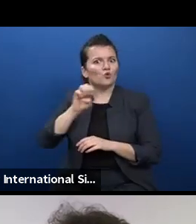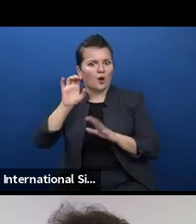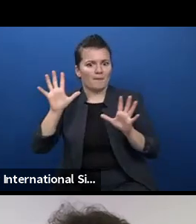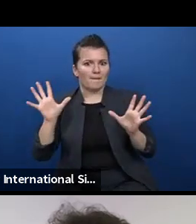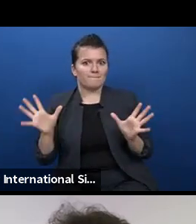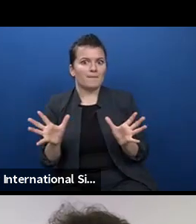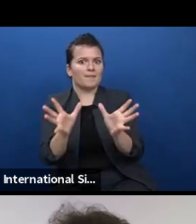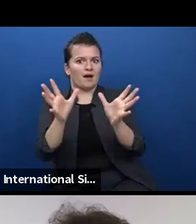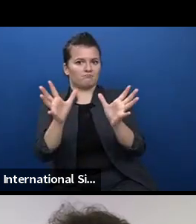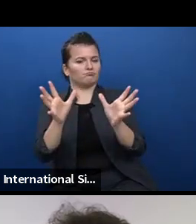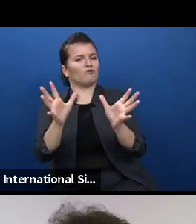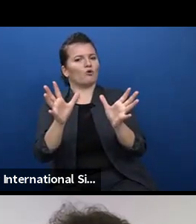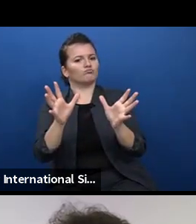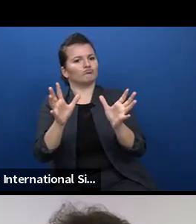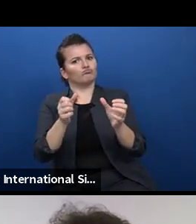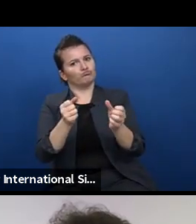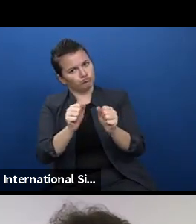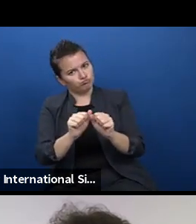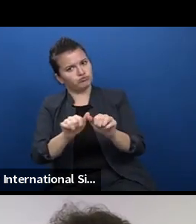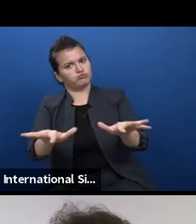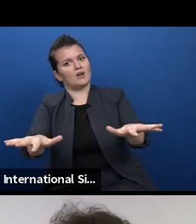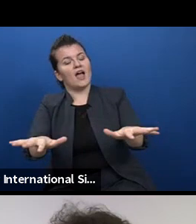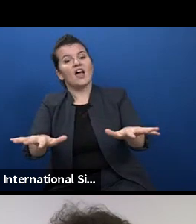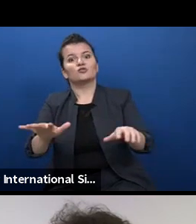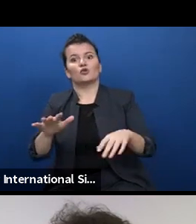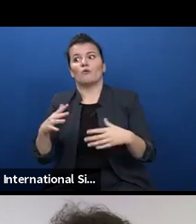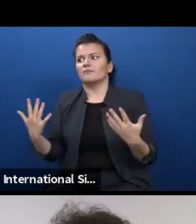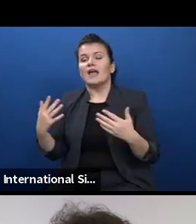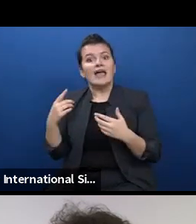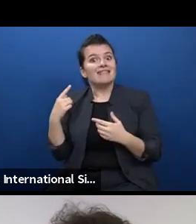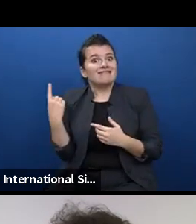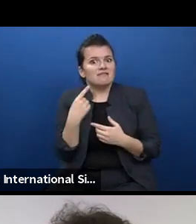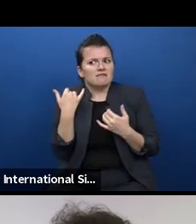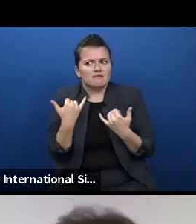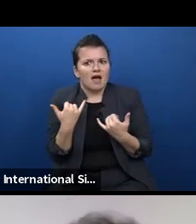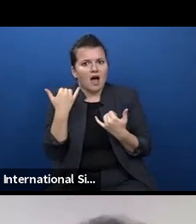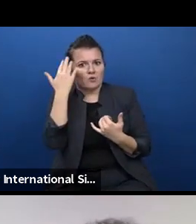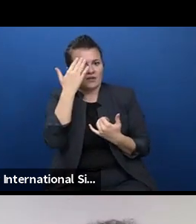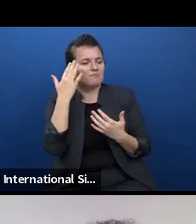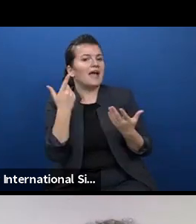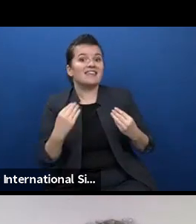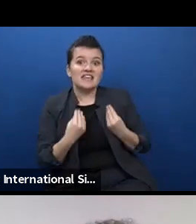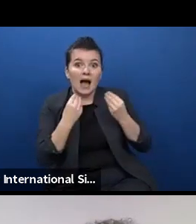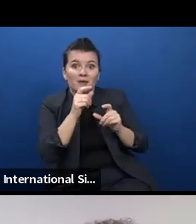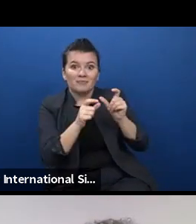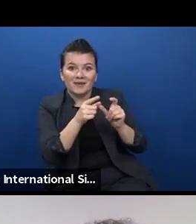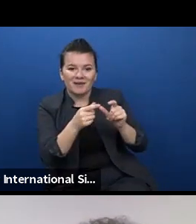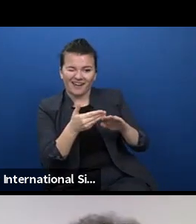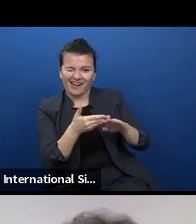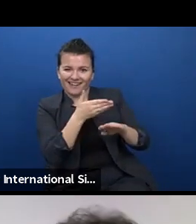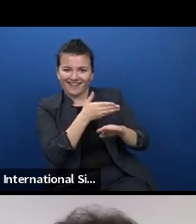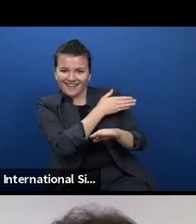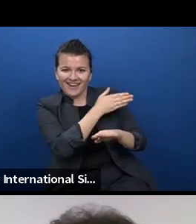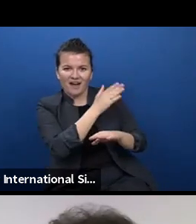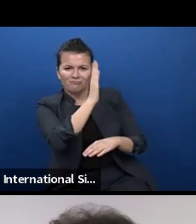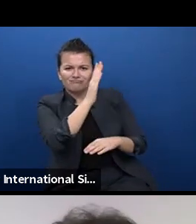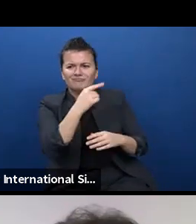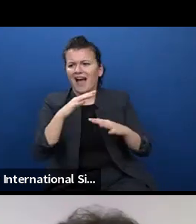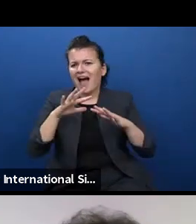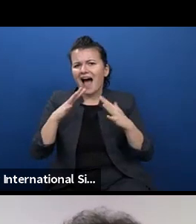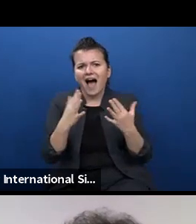experts to explore how culture policy, we now heard just young people bringing in some concrete